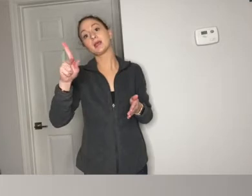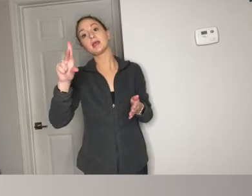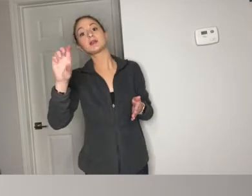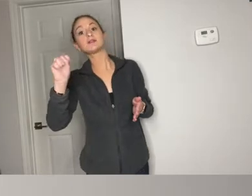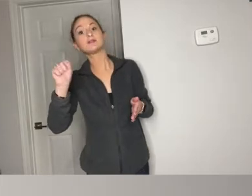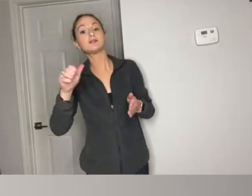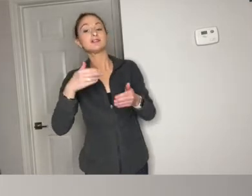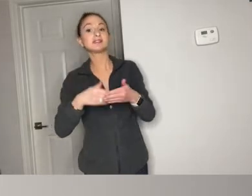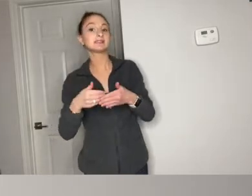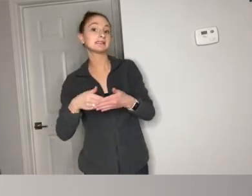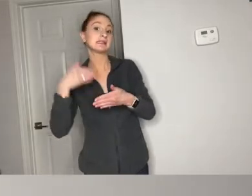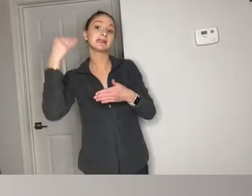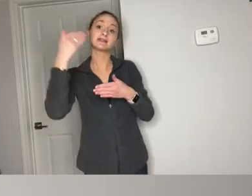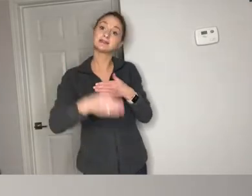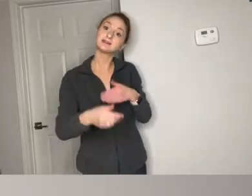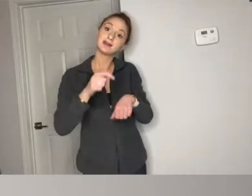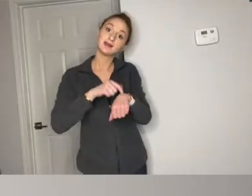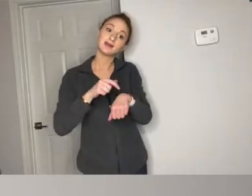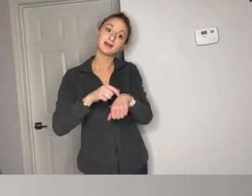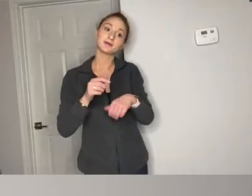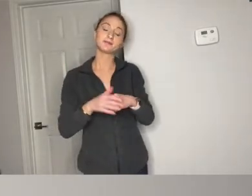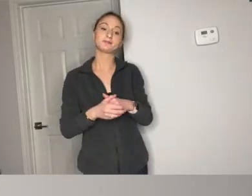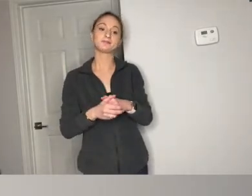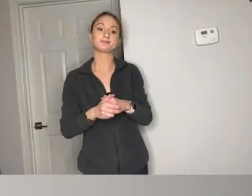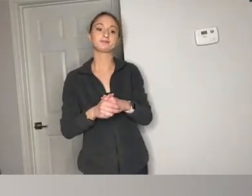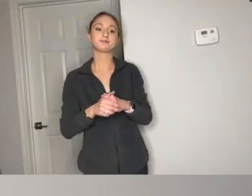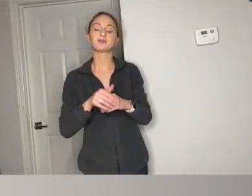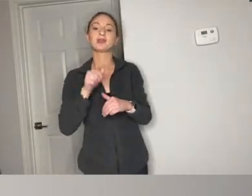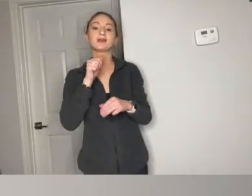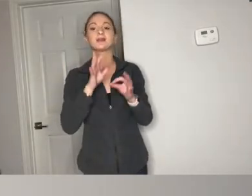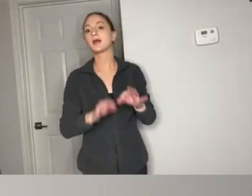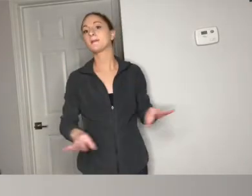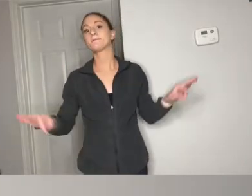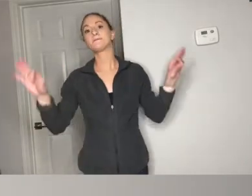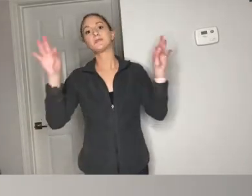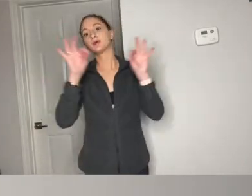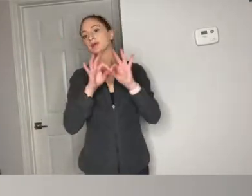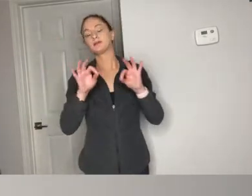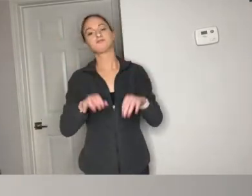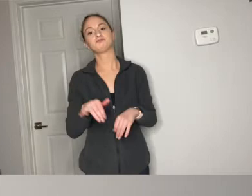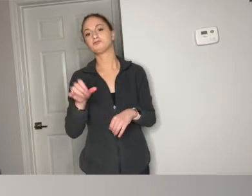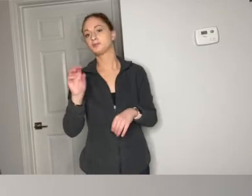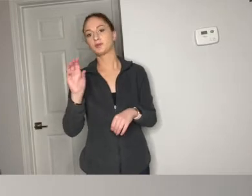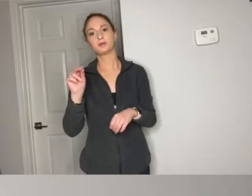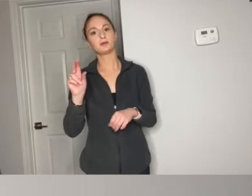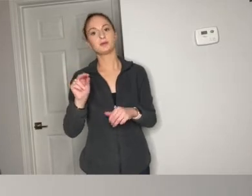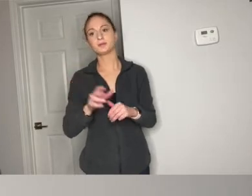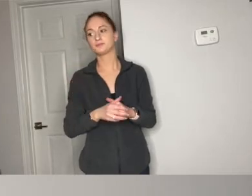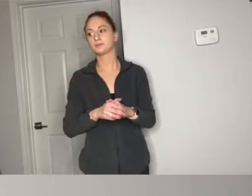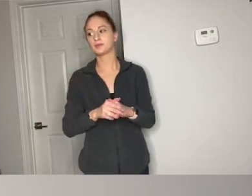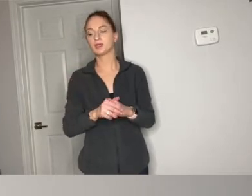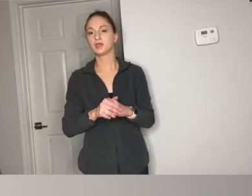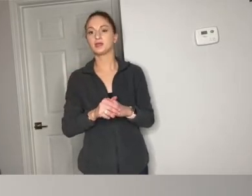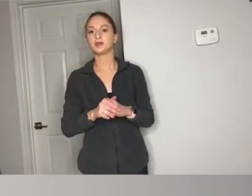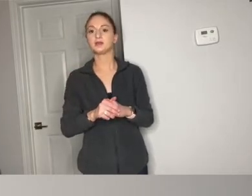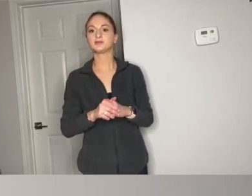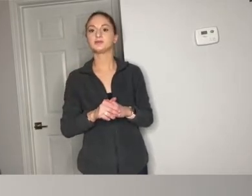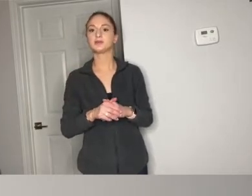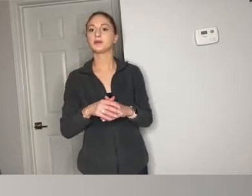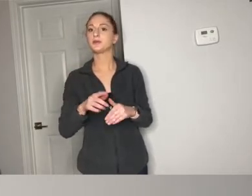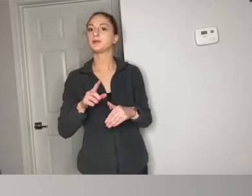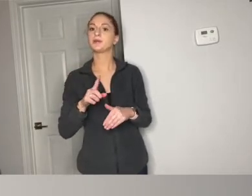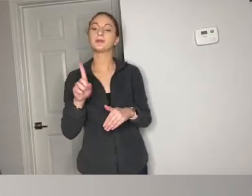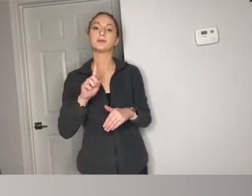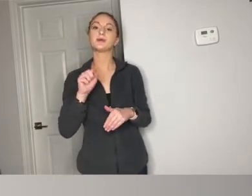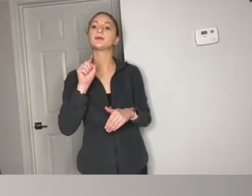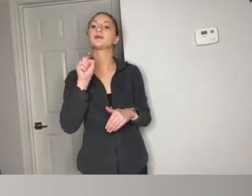maybe eventually you'll be able to reach your toes. But like I said, it's not expected, it's not important. Just stretch where